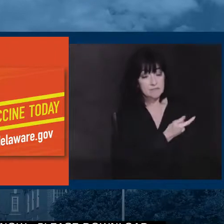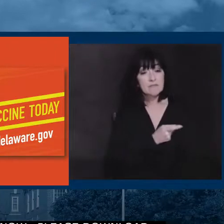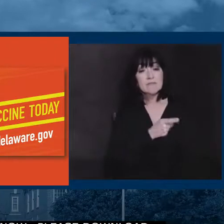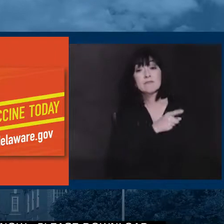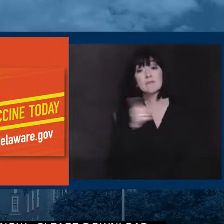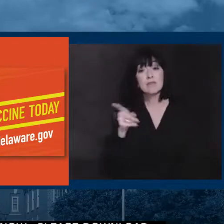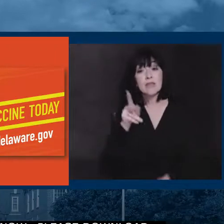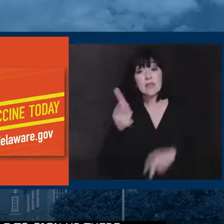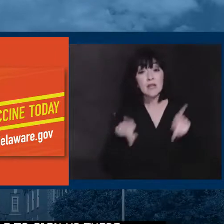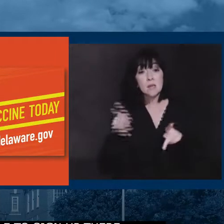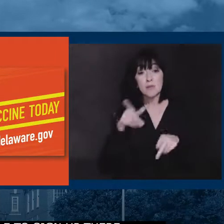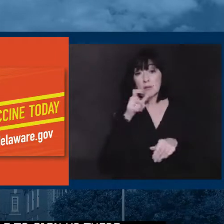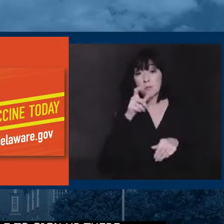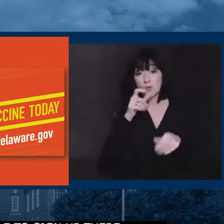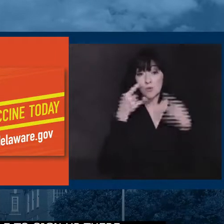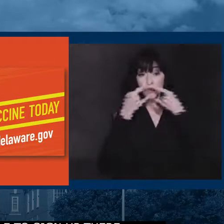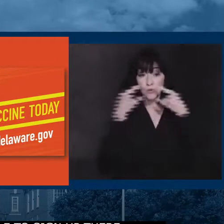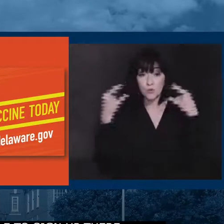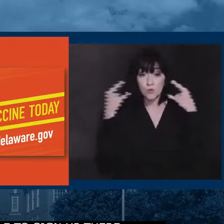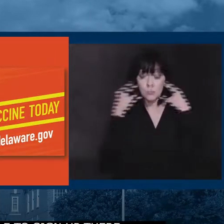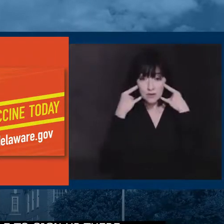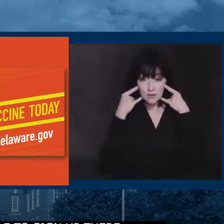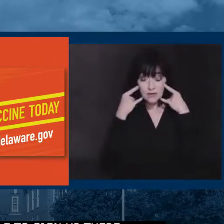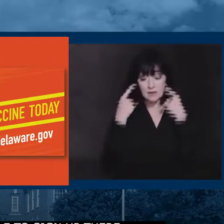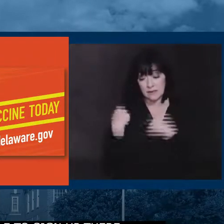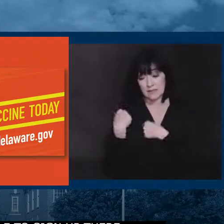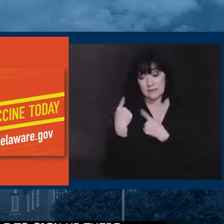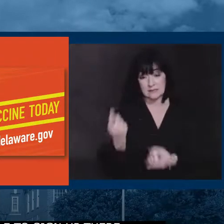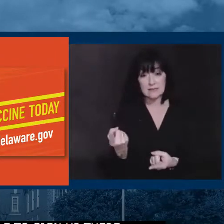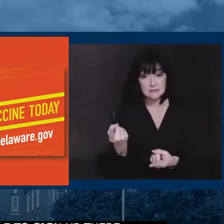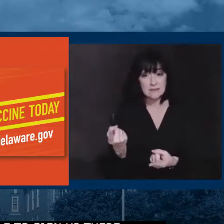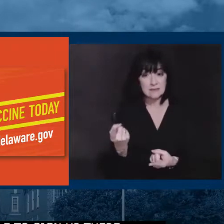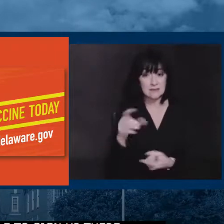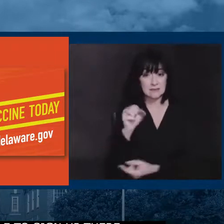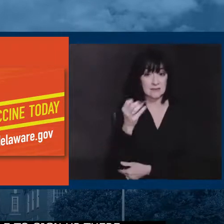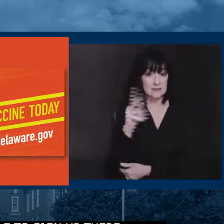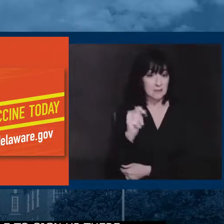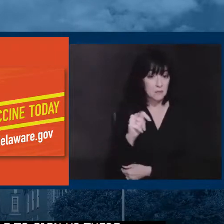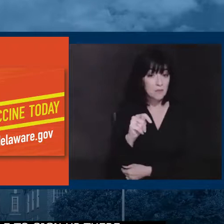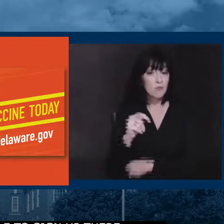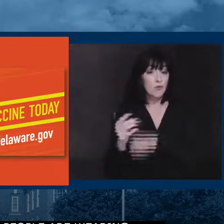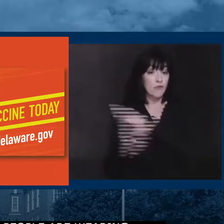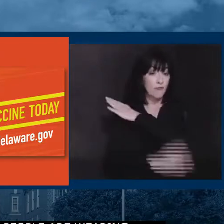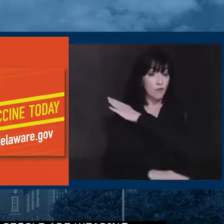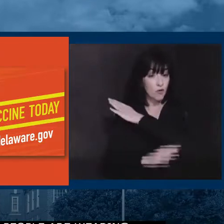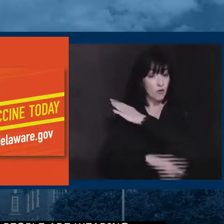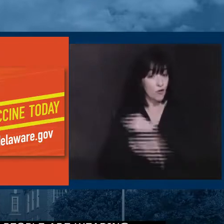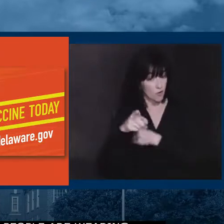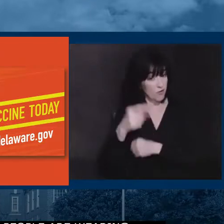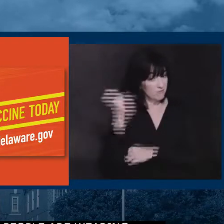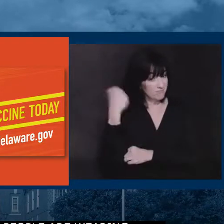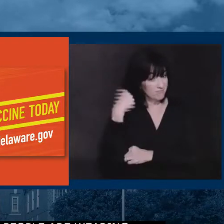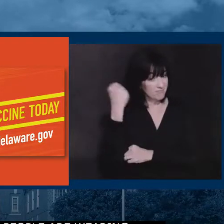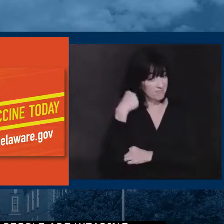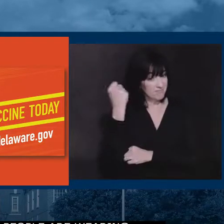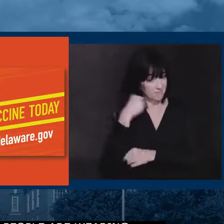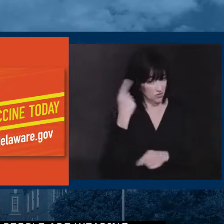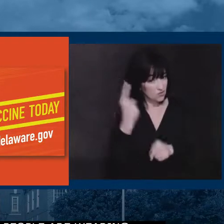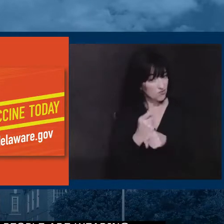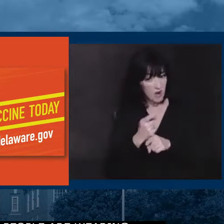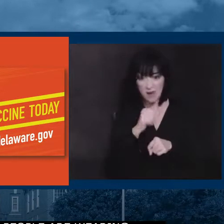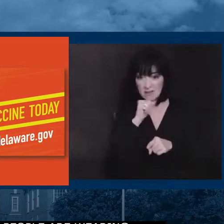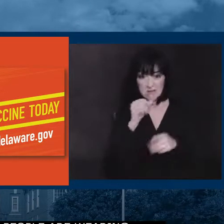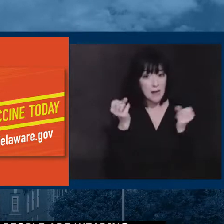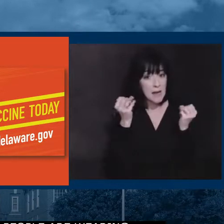pretty significantly this fall has meant that we haven't seen as much flu. Dr. Rattay, you're shaking your head. That's actually a good